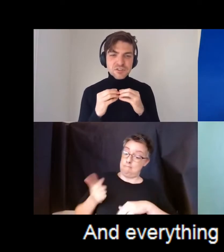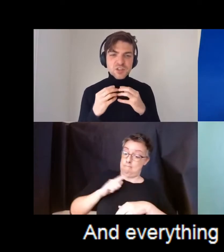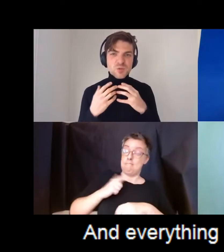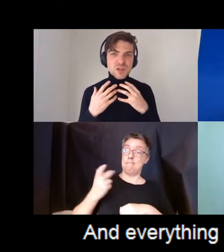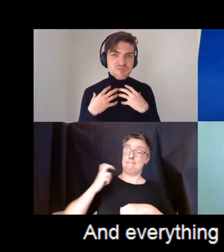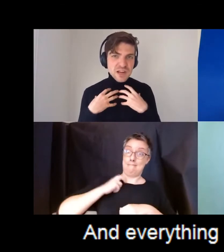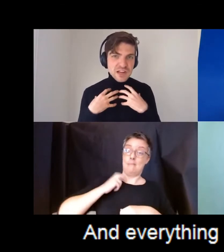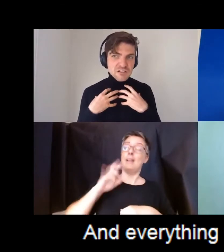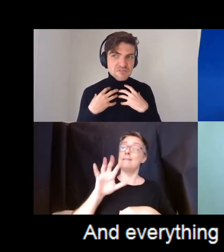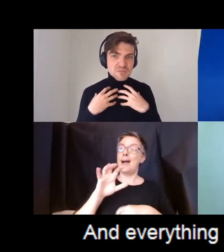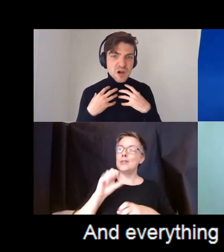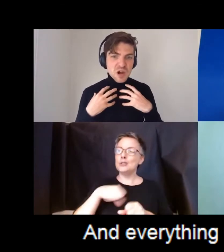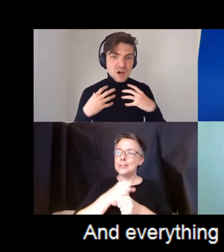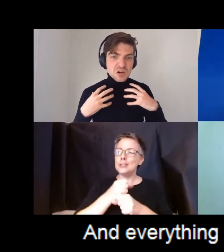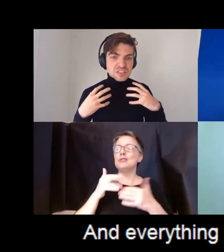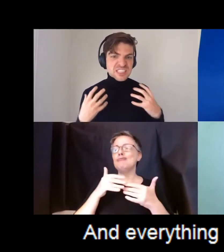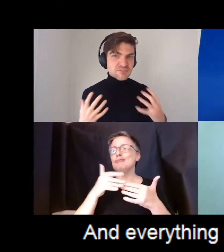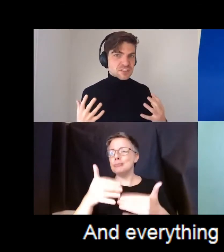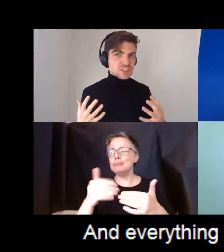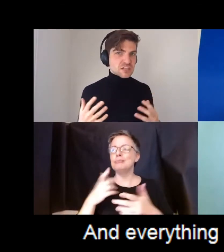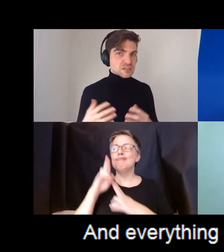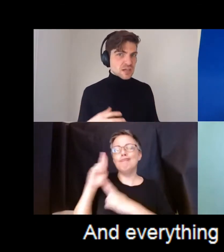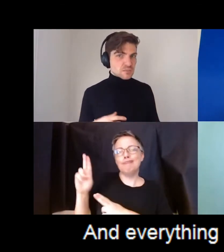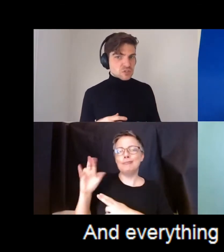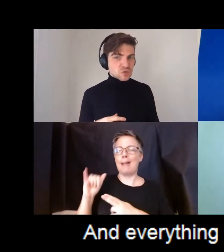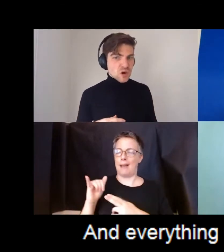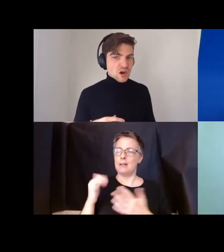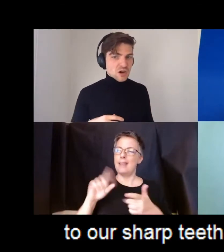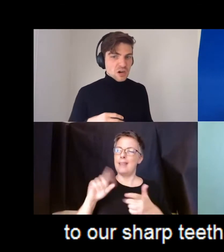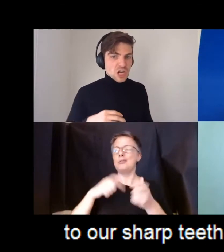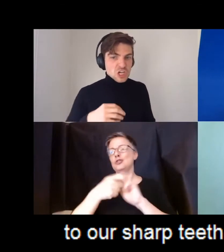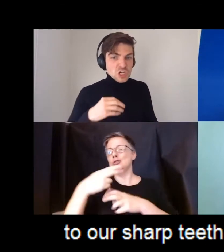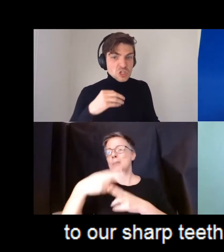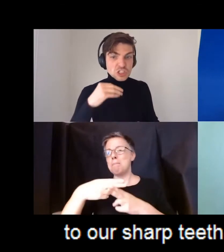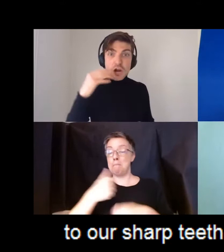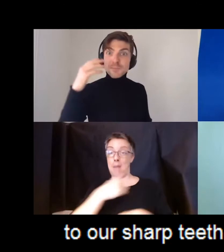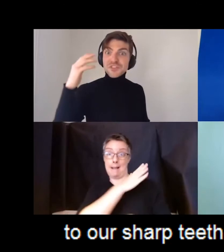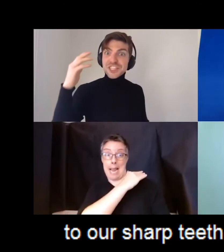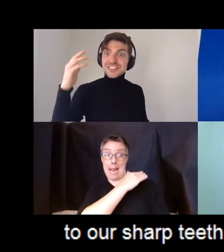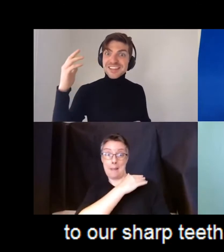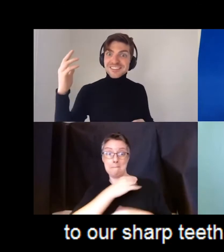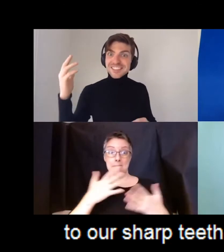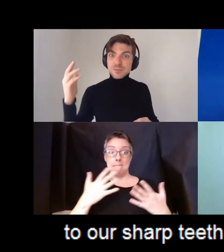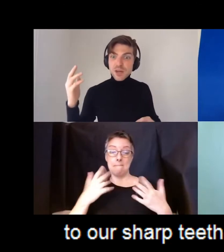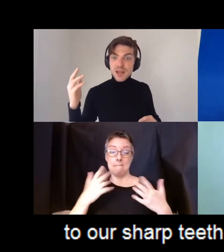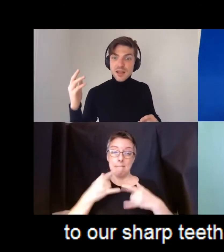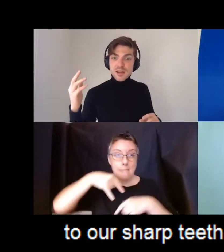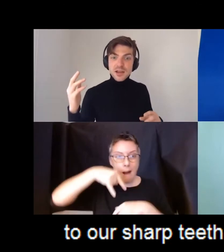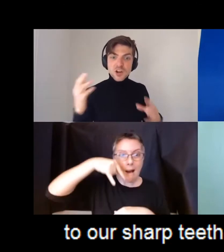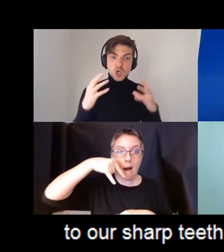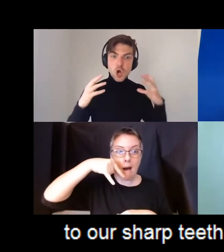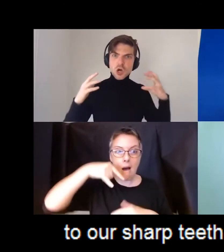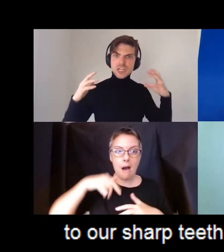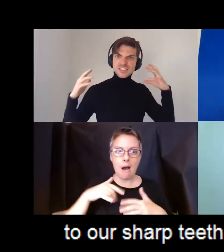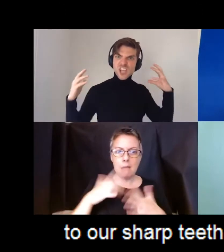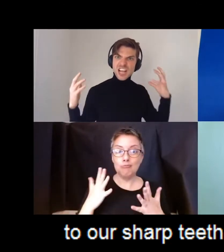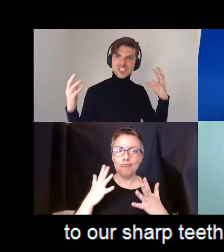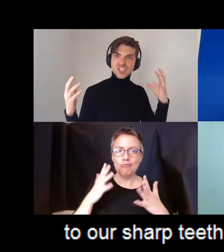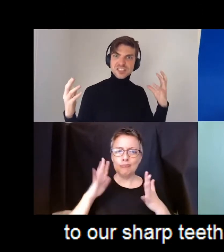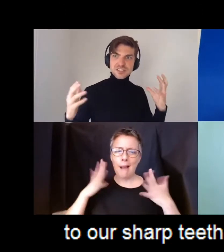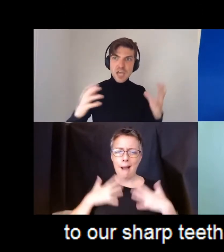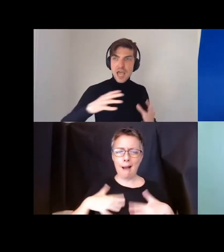And everything we wear, from our devastating capes to our sharp teeth on display, and our